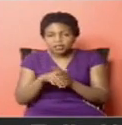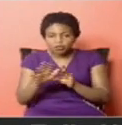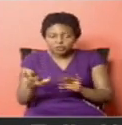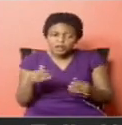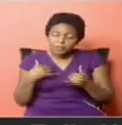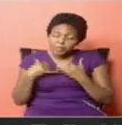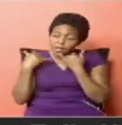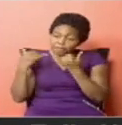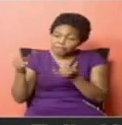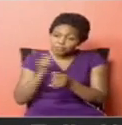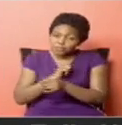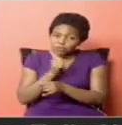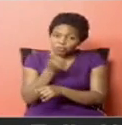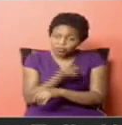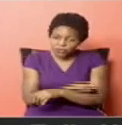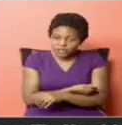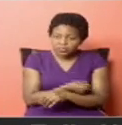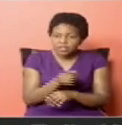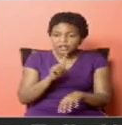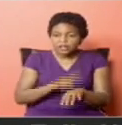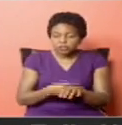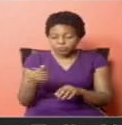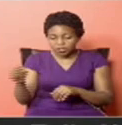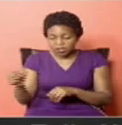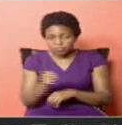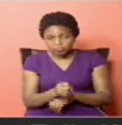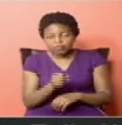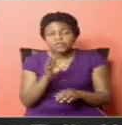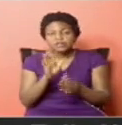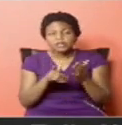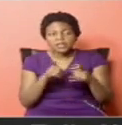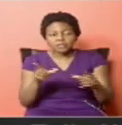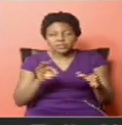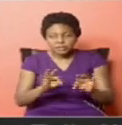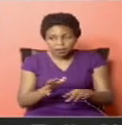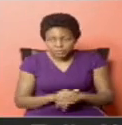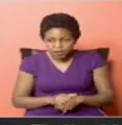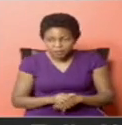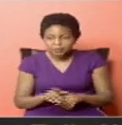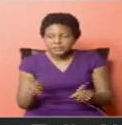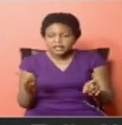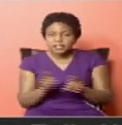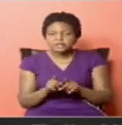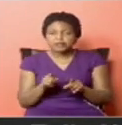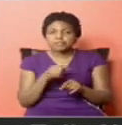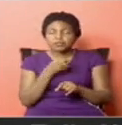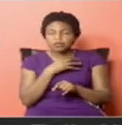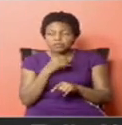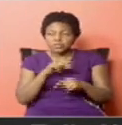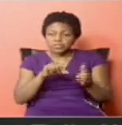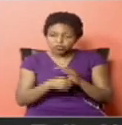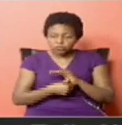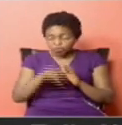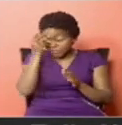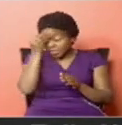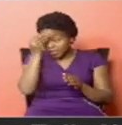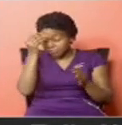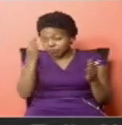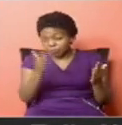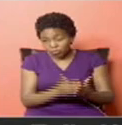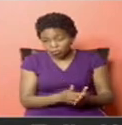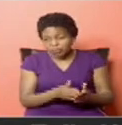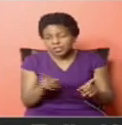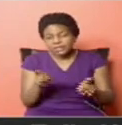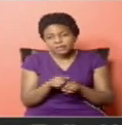authorities there, and that's when an interpreter was put in there. Issues were raised about studying from home